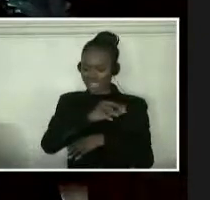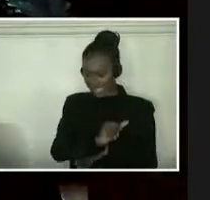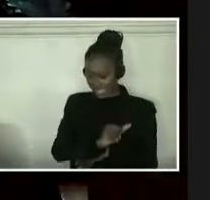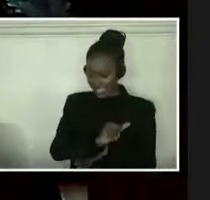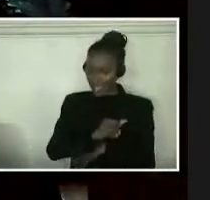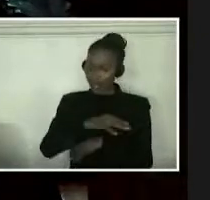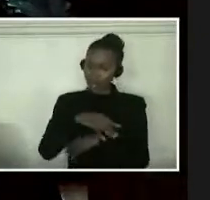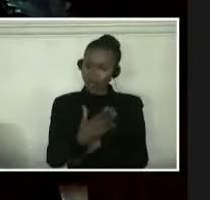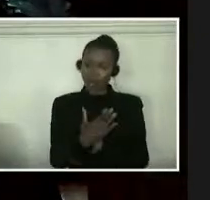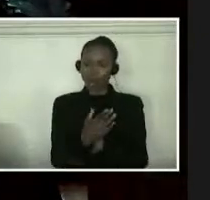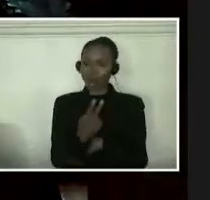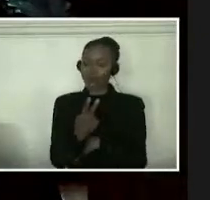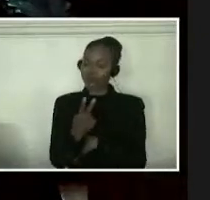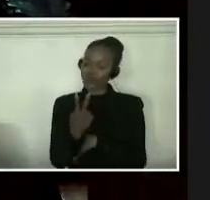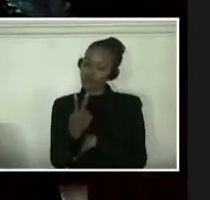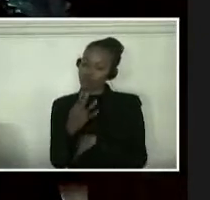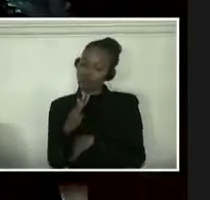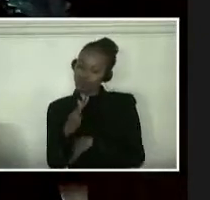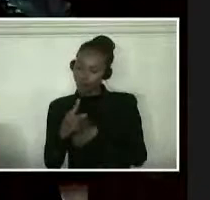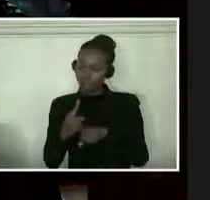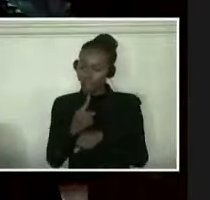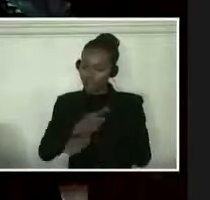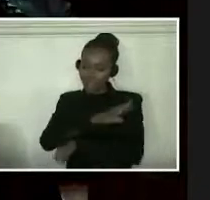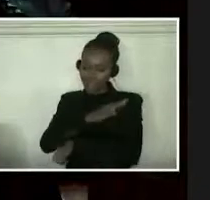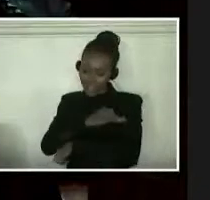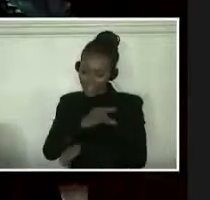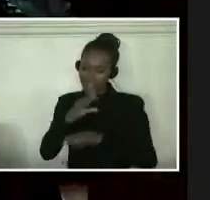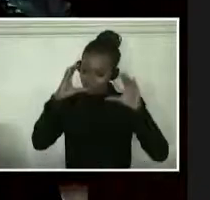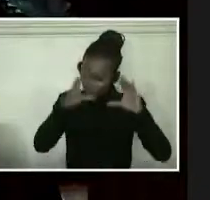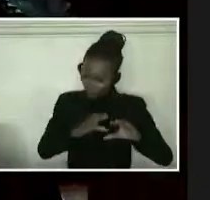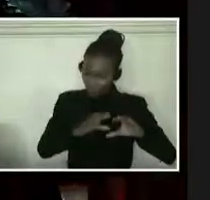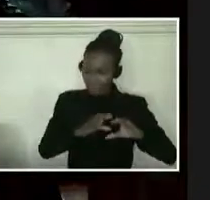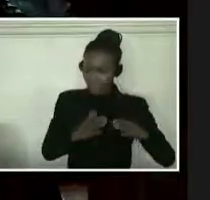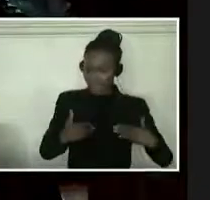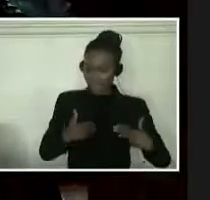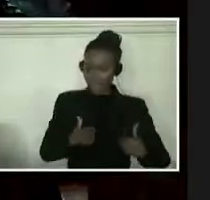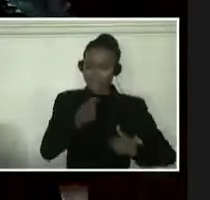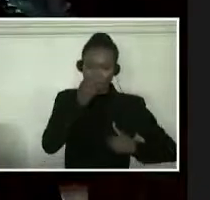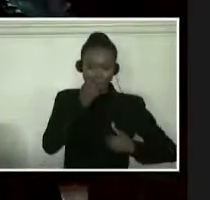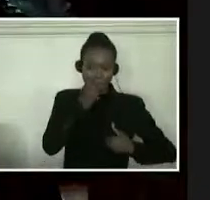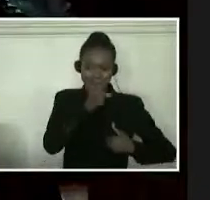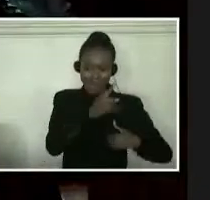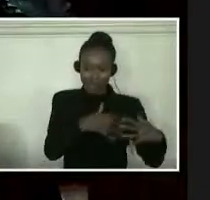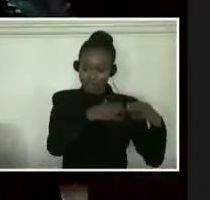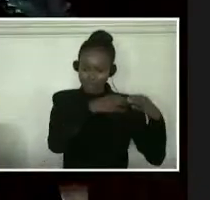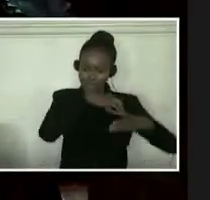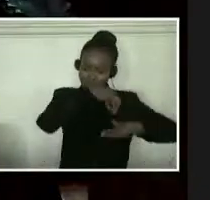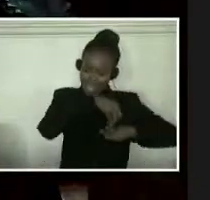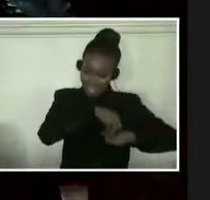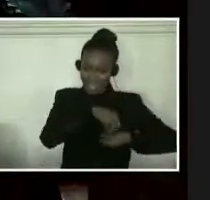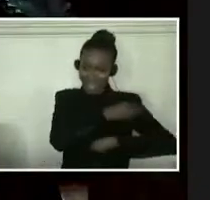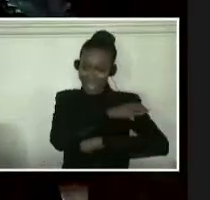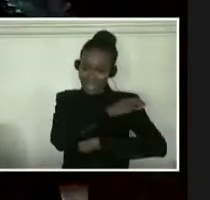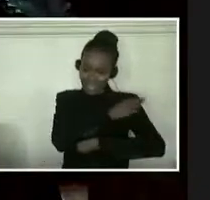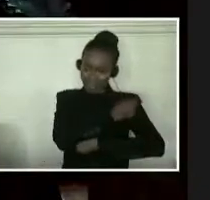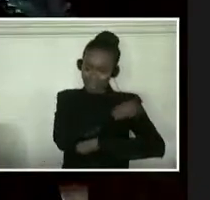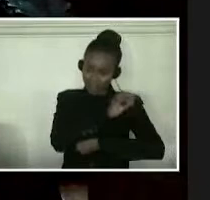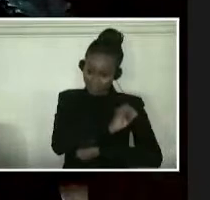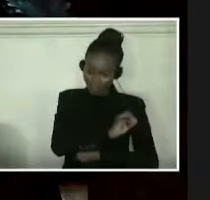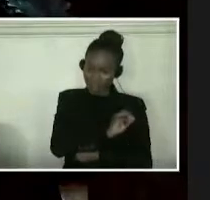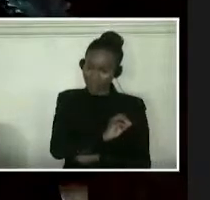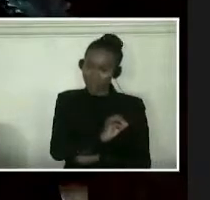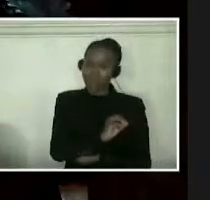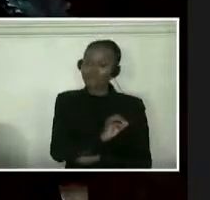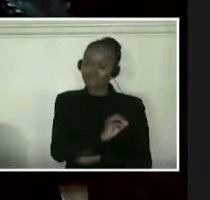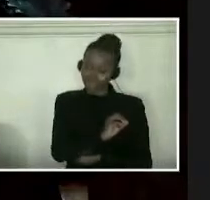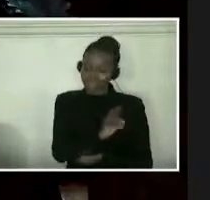clinic that is dedicated to the health of men these facilities will have a maleness during